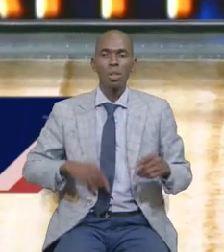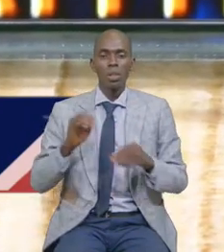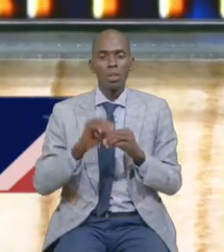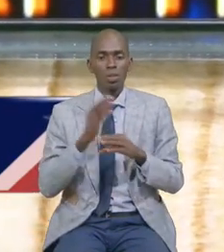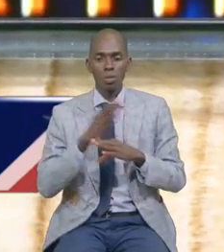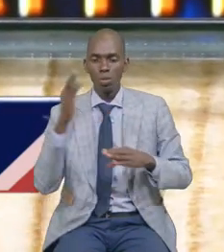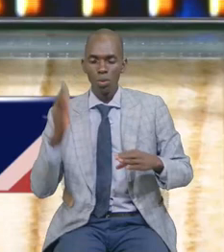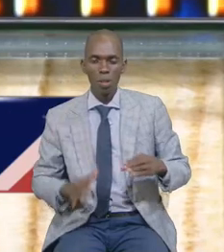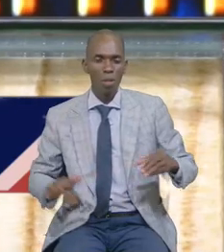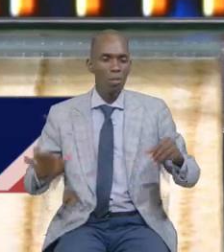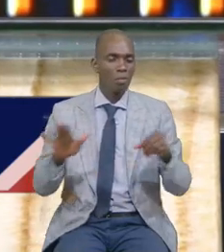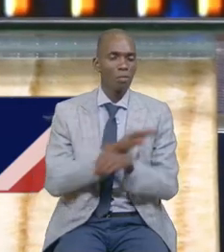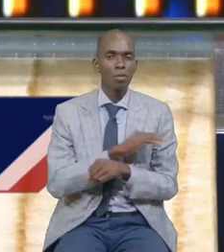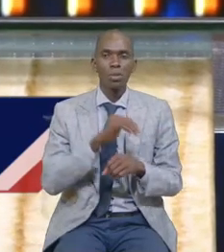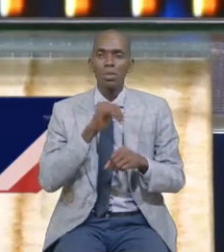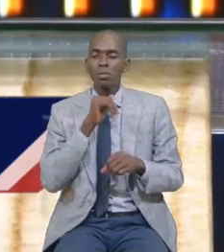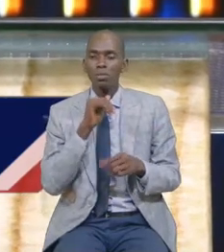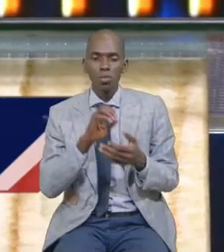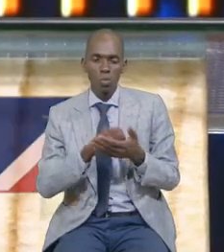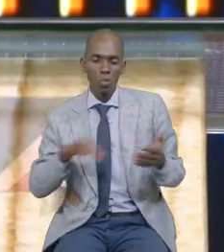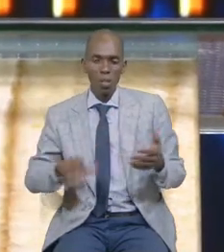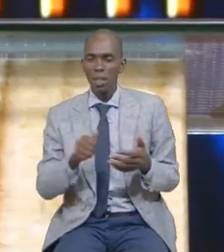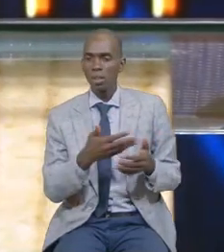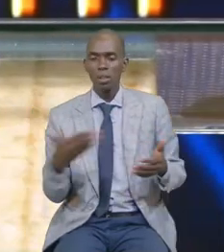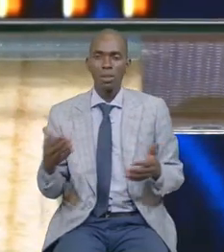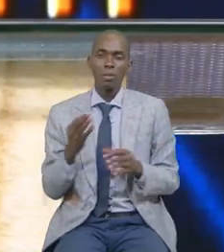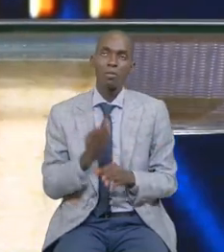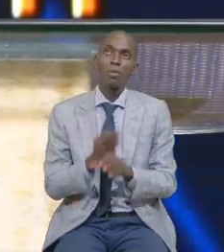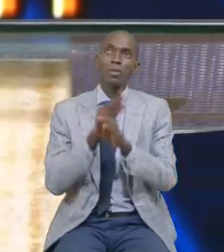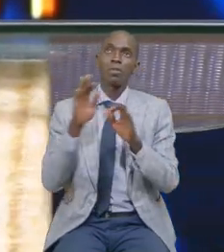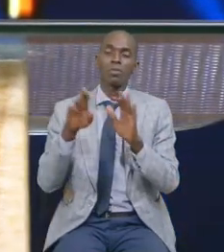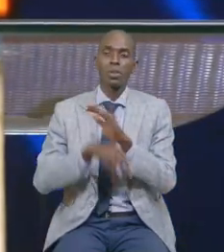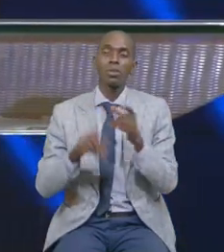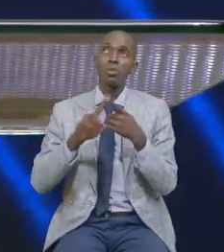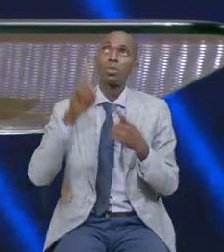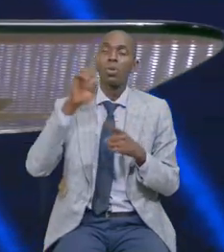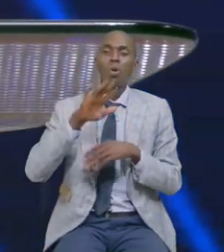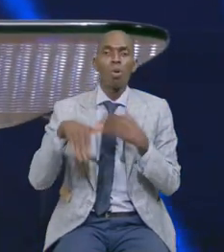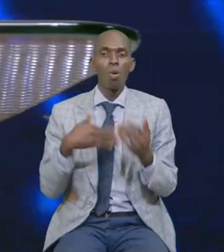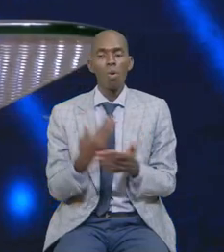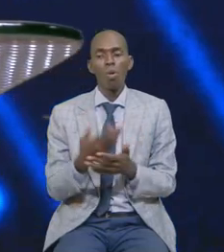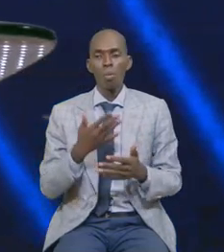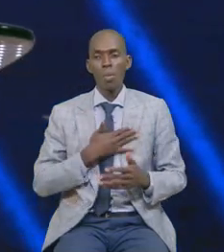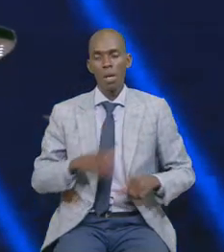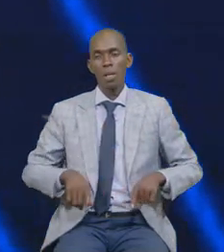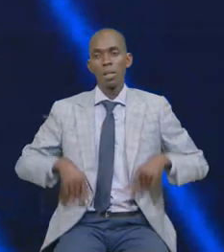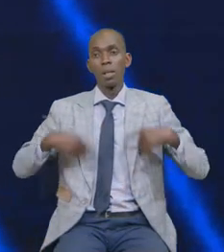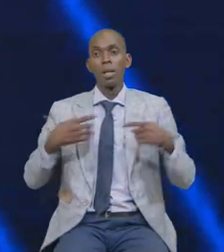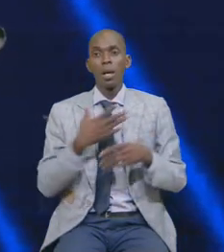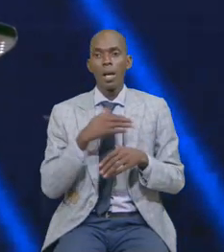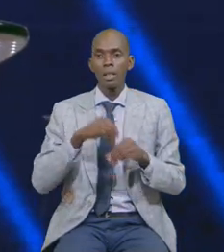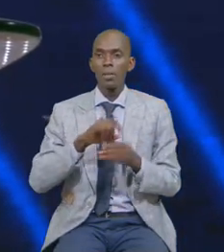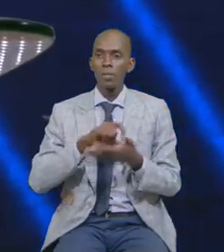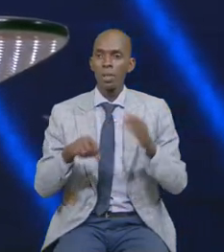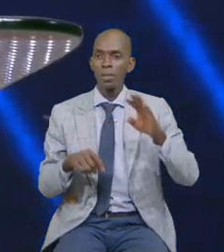complete or reserved faithfulness to you all the days of my life and then in verse